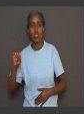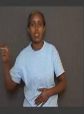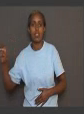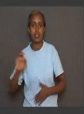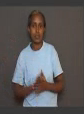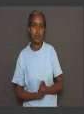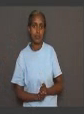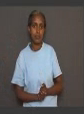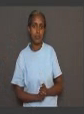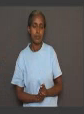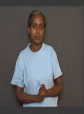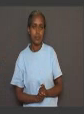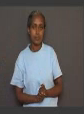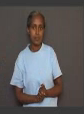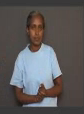east.